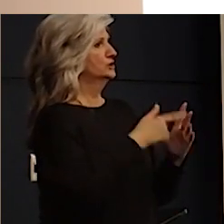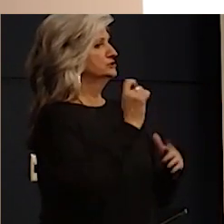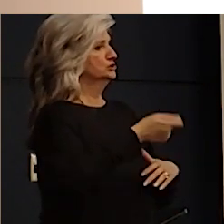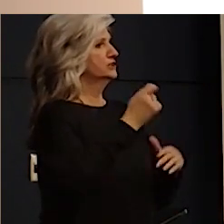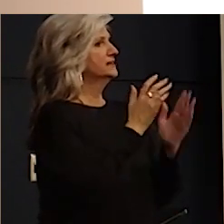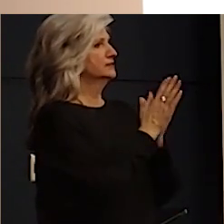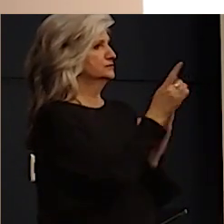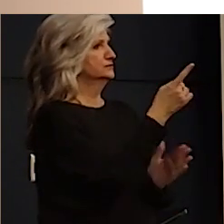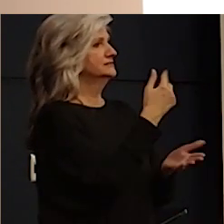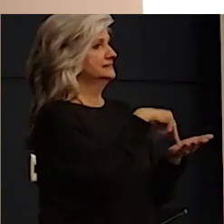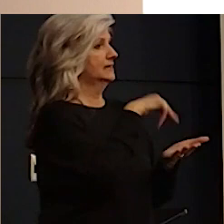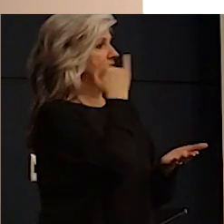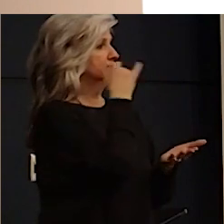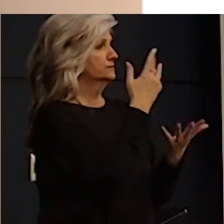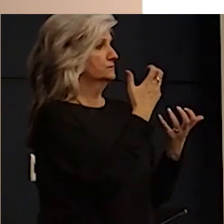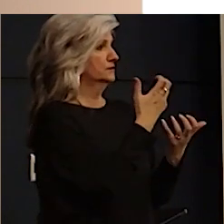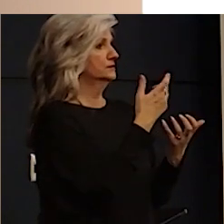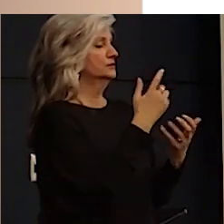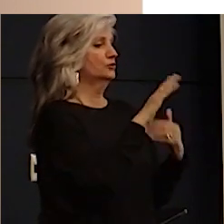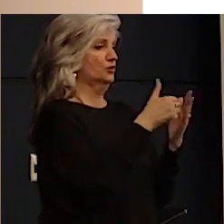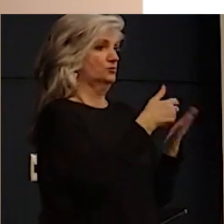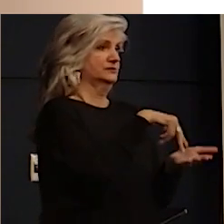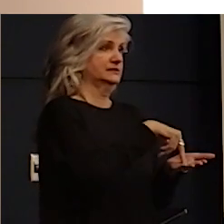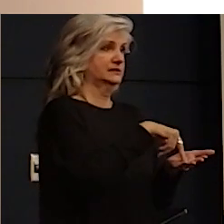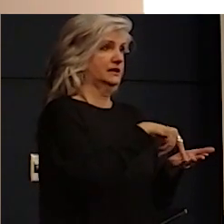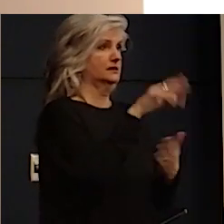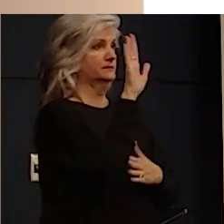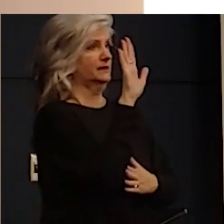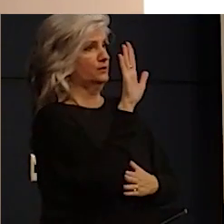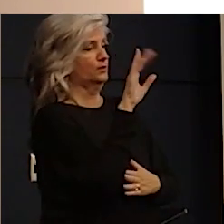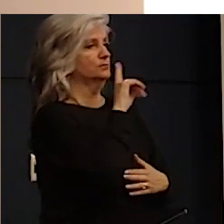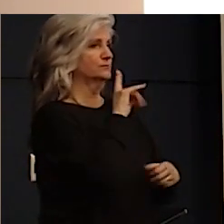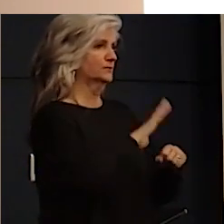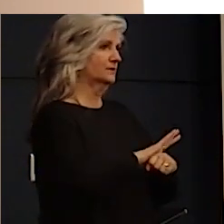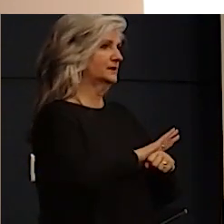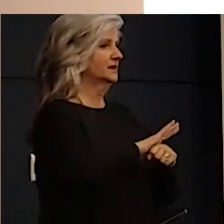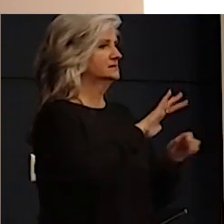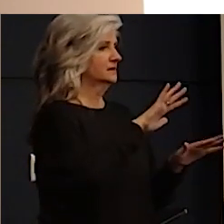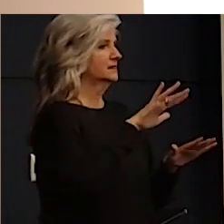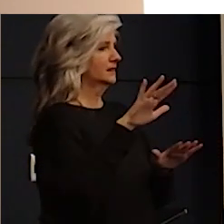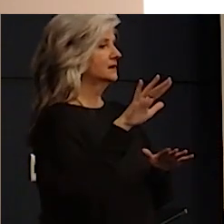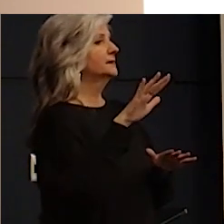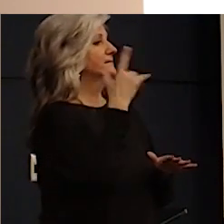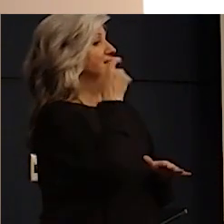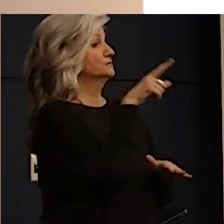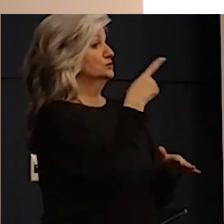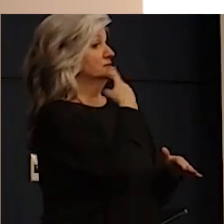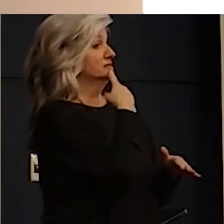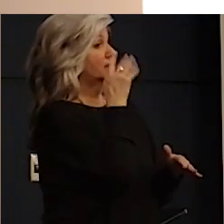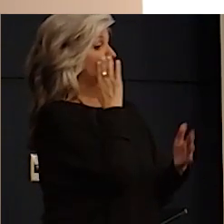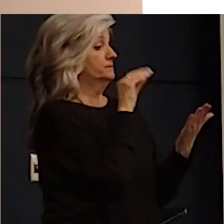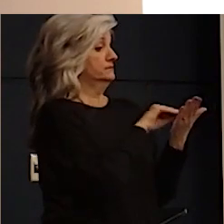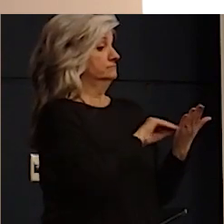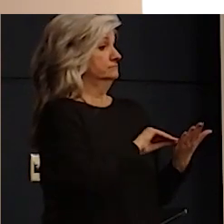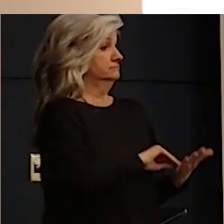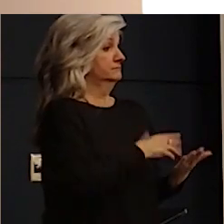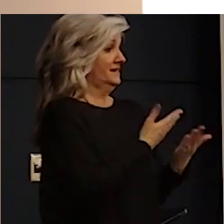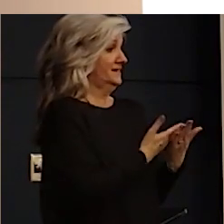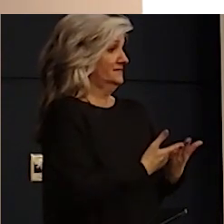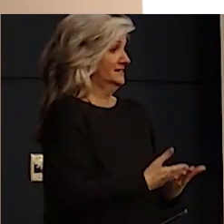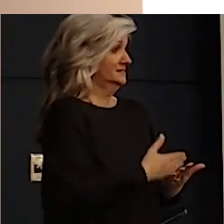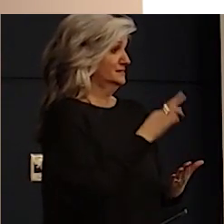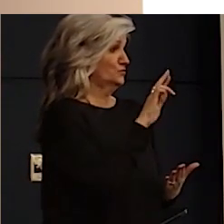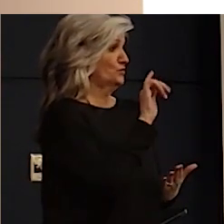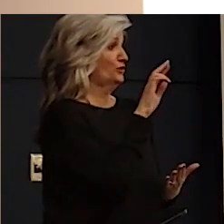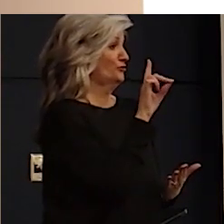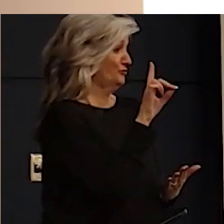stand if you want to speak. Everybody's going to stand together. You're going to make an oath saying you're going to tell the truth, because what you say is going to be entered into evidence of the record in this case.